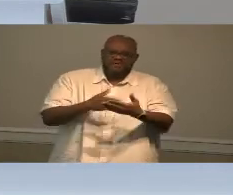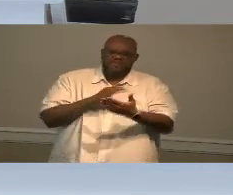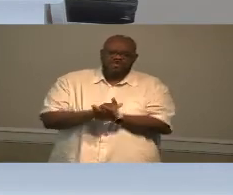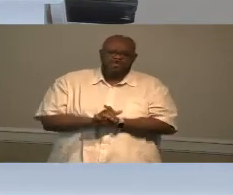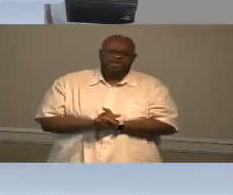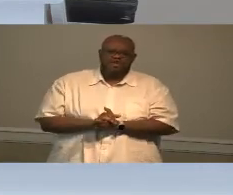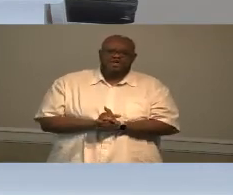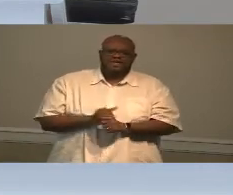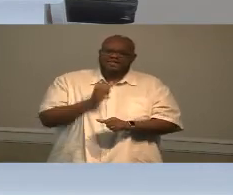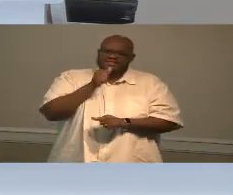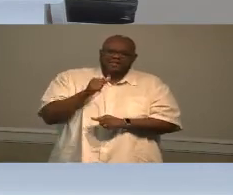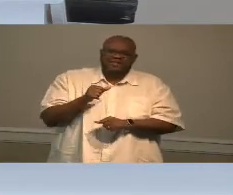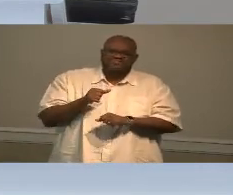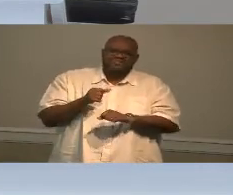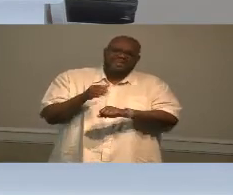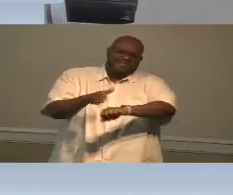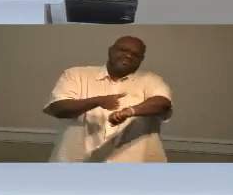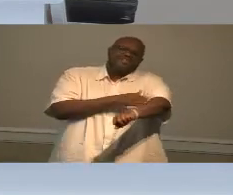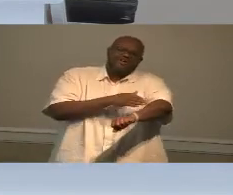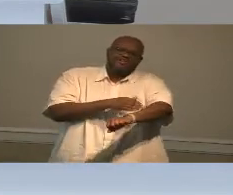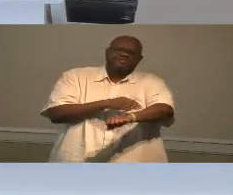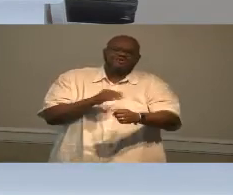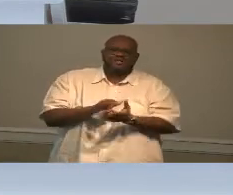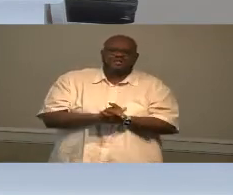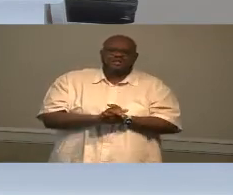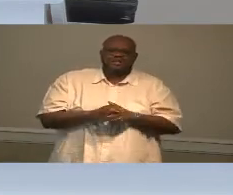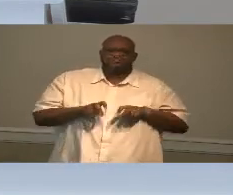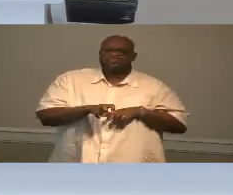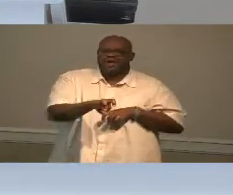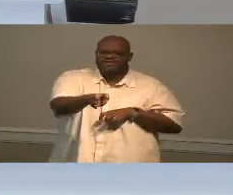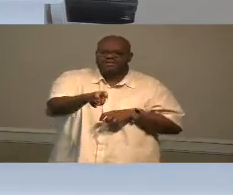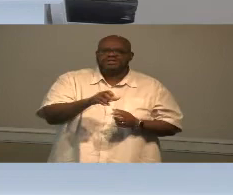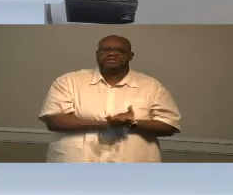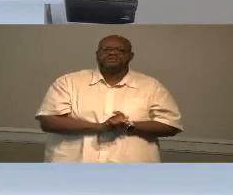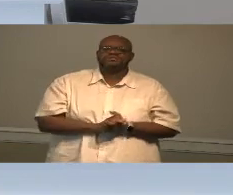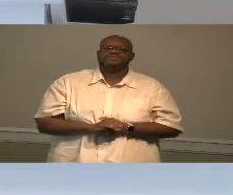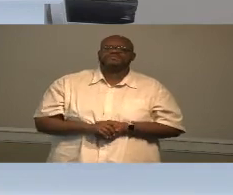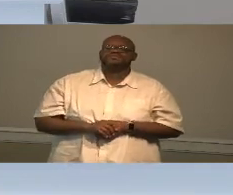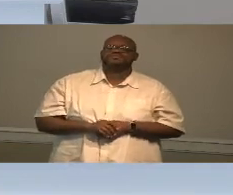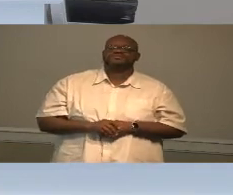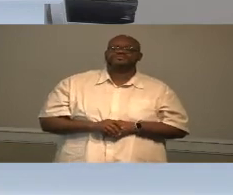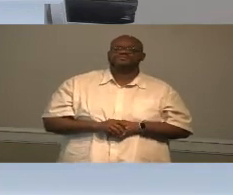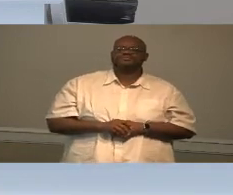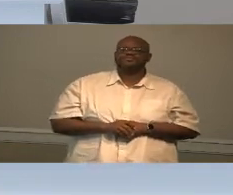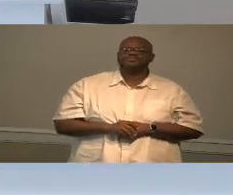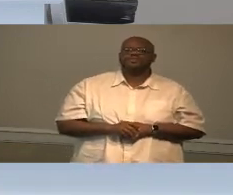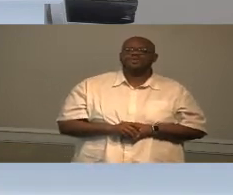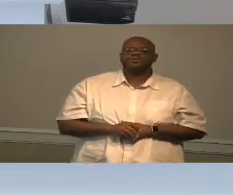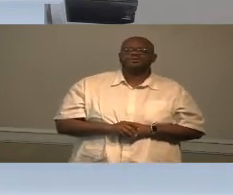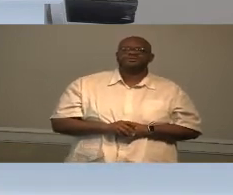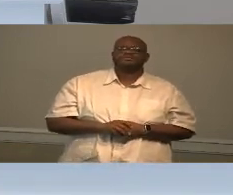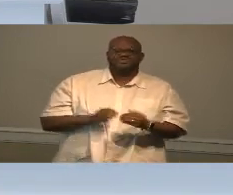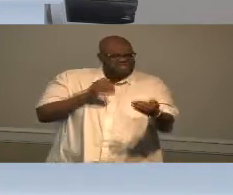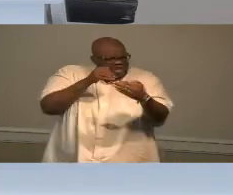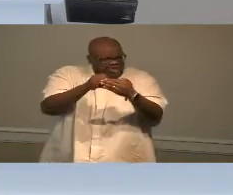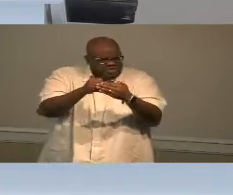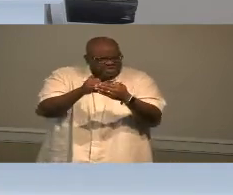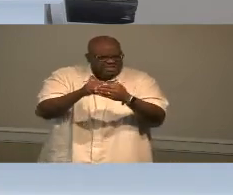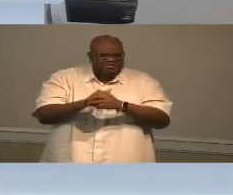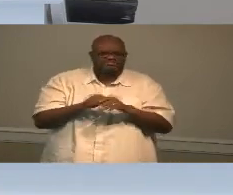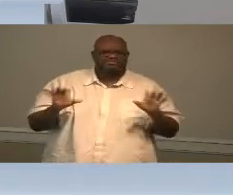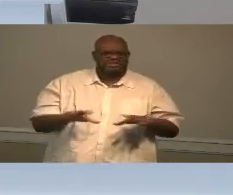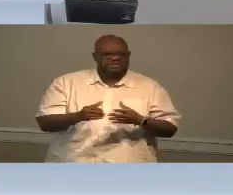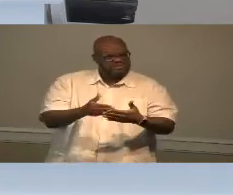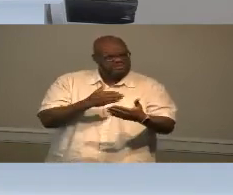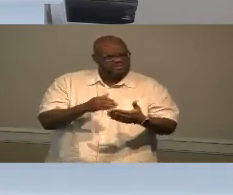to the other side, the northern tip of the sea. It's not far. They've done it